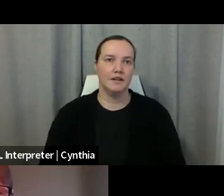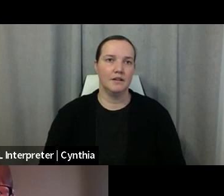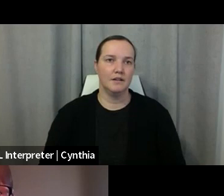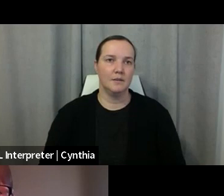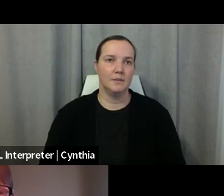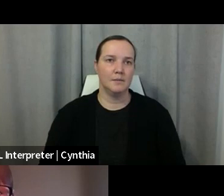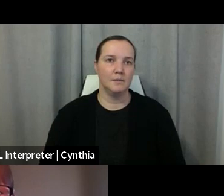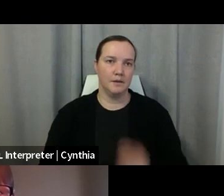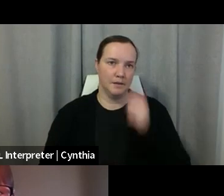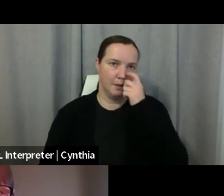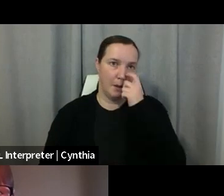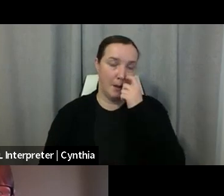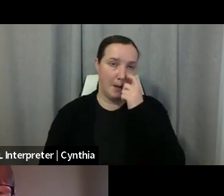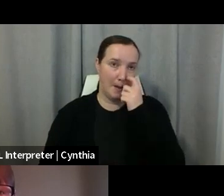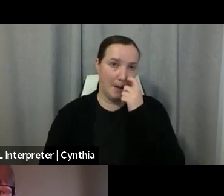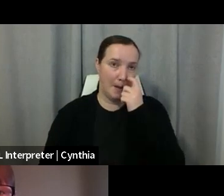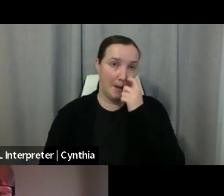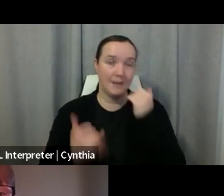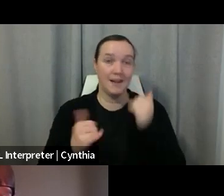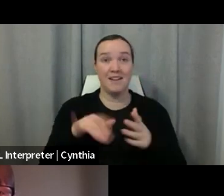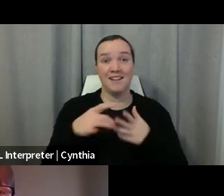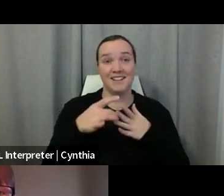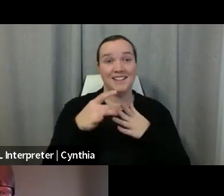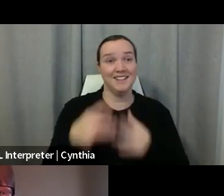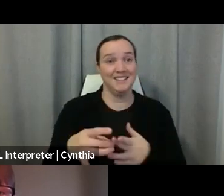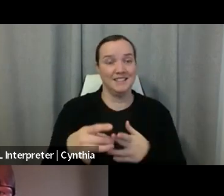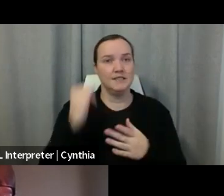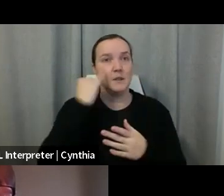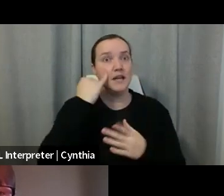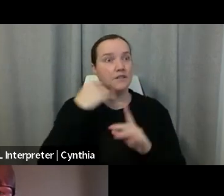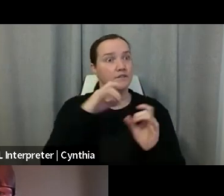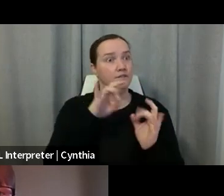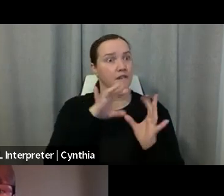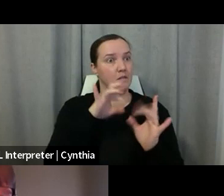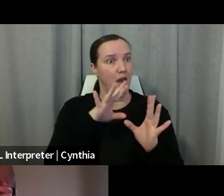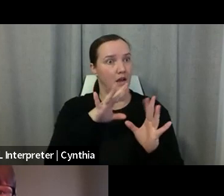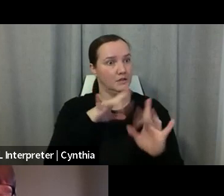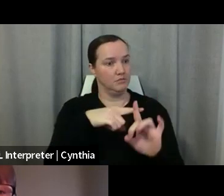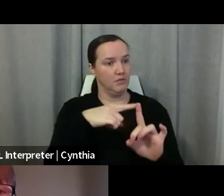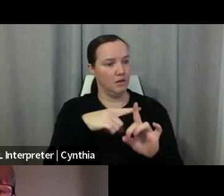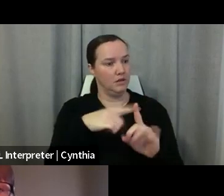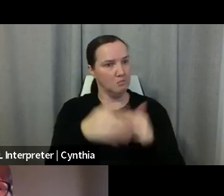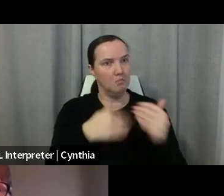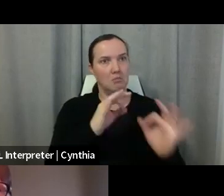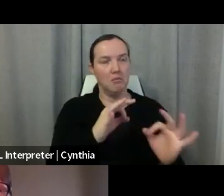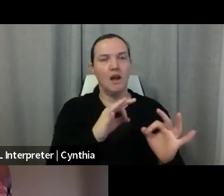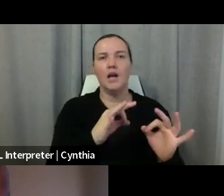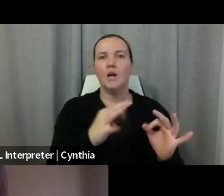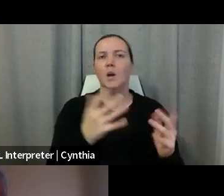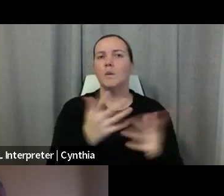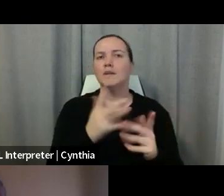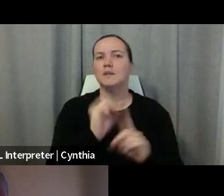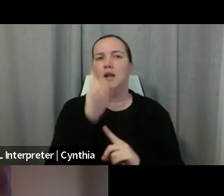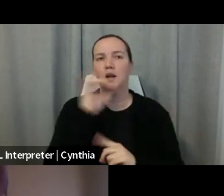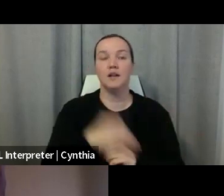Thank you. And you're sort of leading us into the, when it goes well, what conditions help it to go well, right? So thank you for that, Lara. And so just to